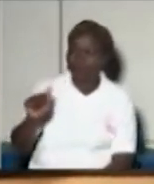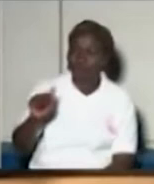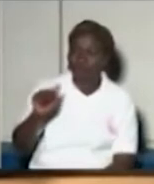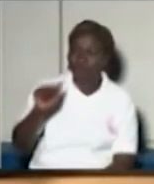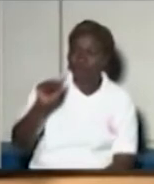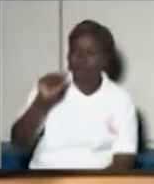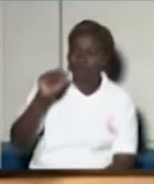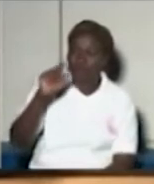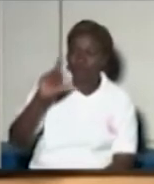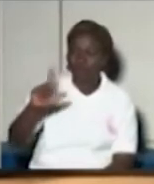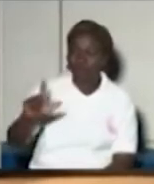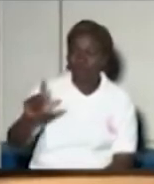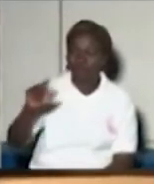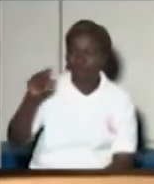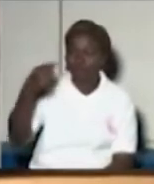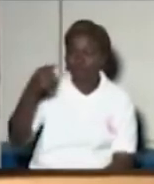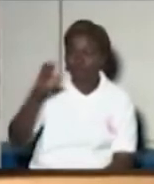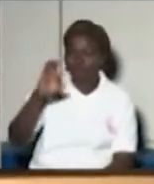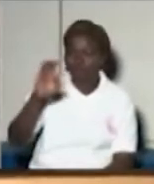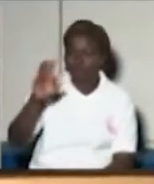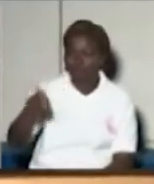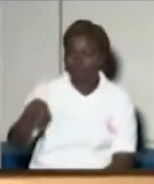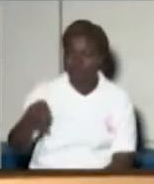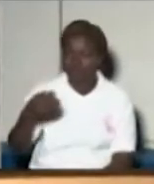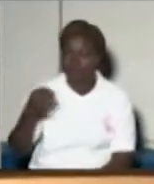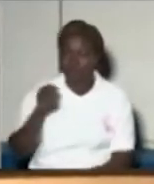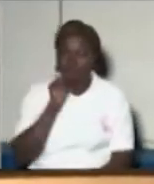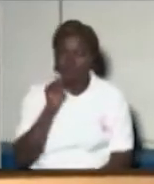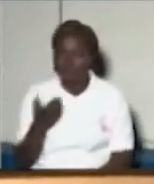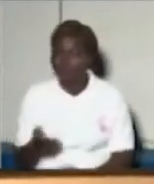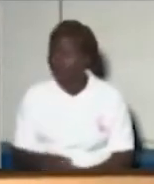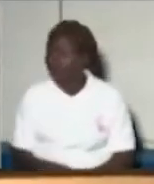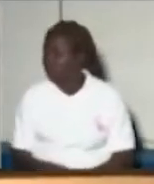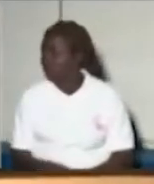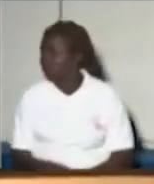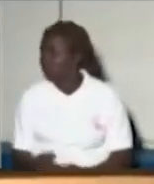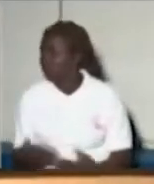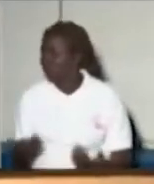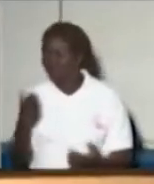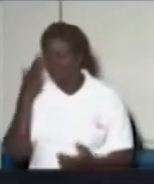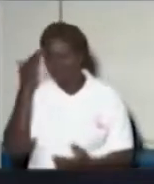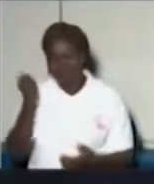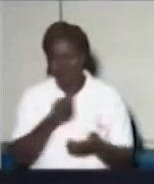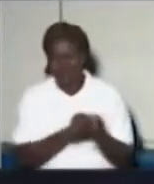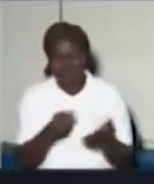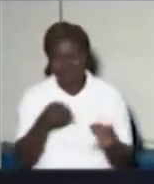Nigeria. 2 minutes. Subsidy, subsidy, subsidy.